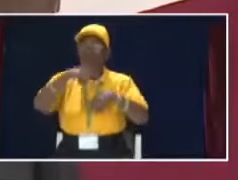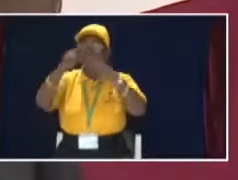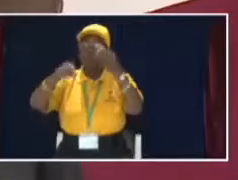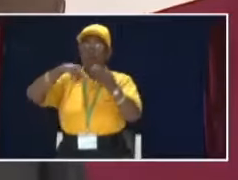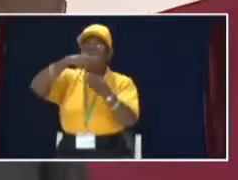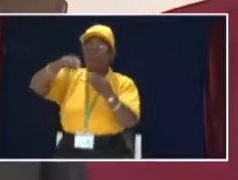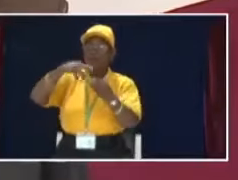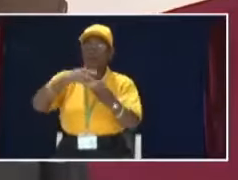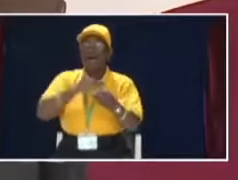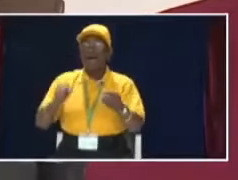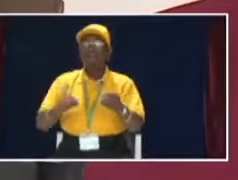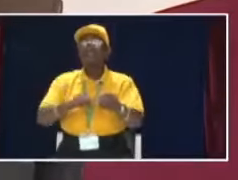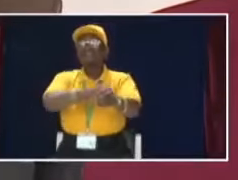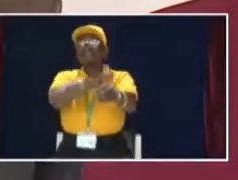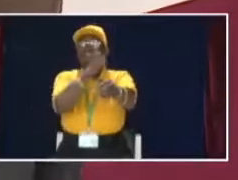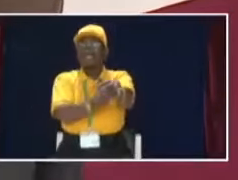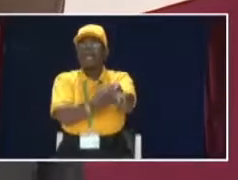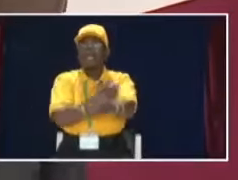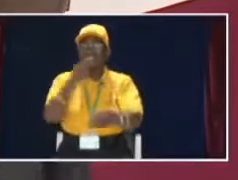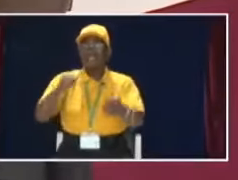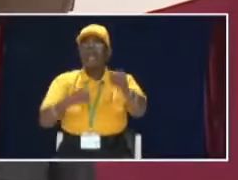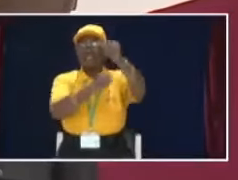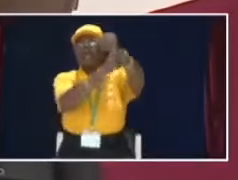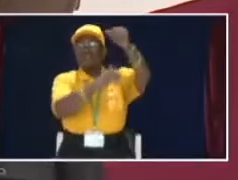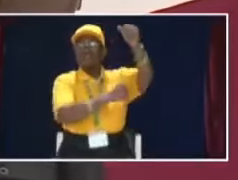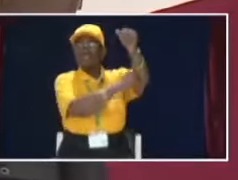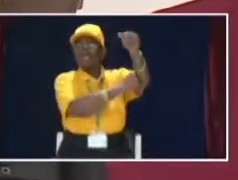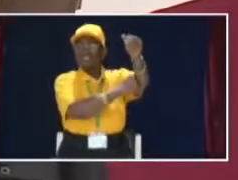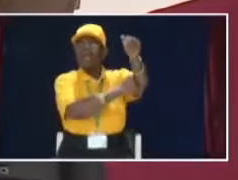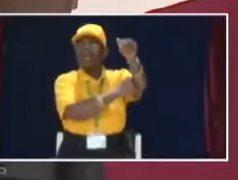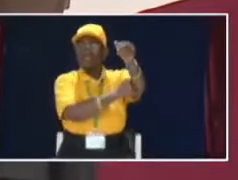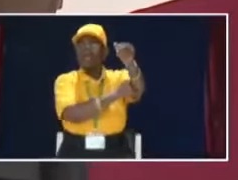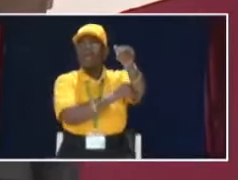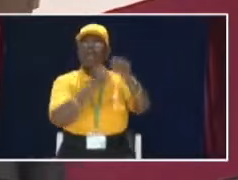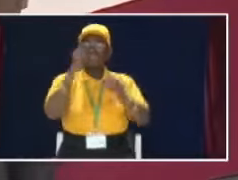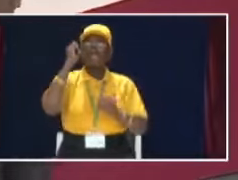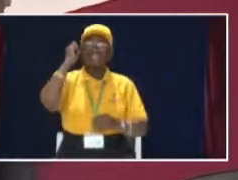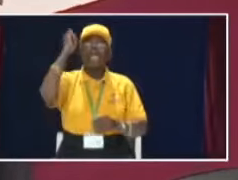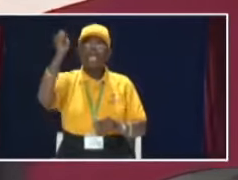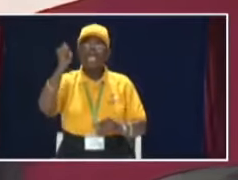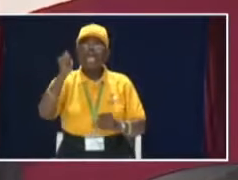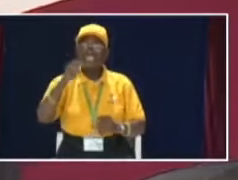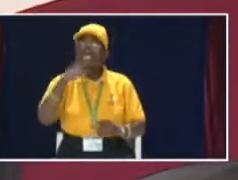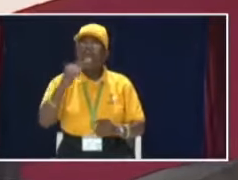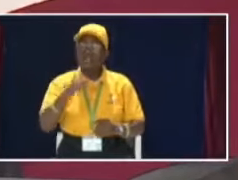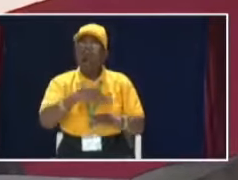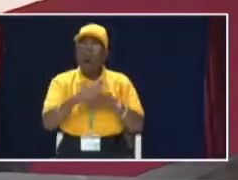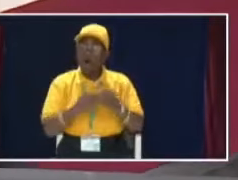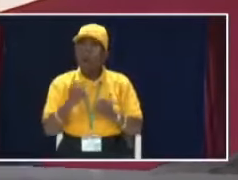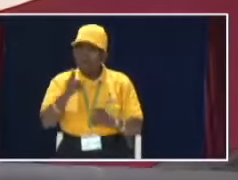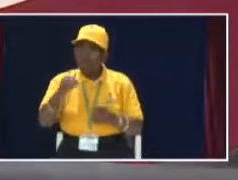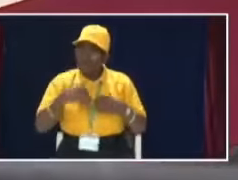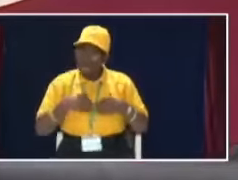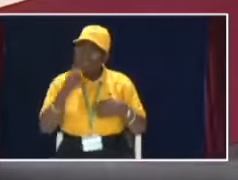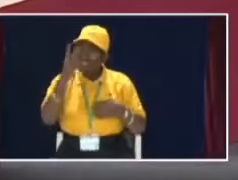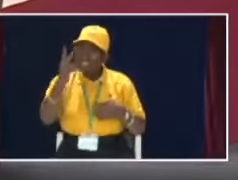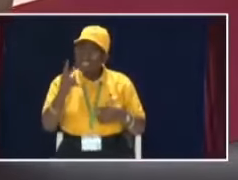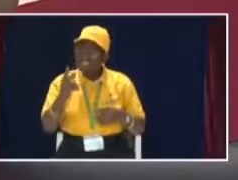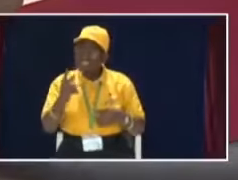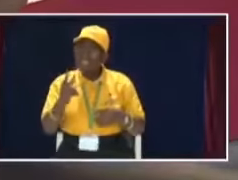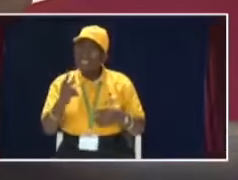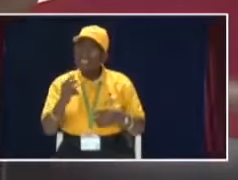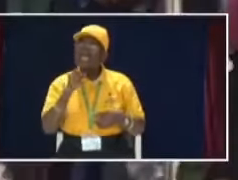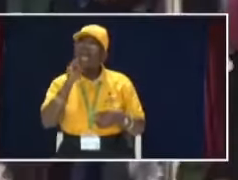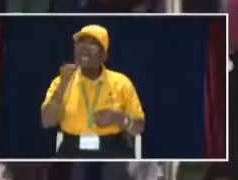the foundation. He said, because all you have seen thus far is addition. I'm about